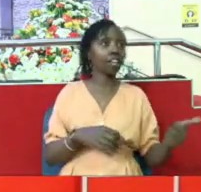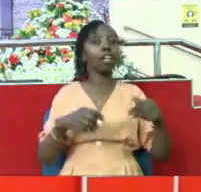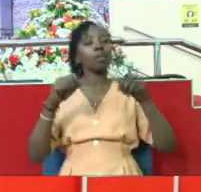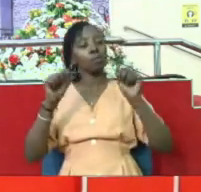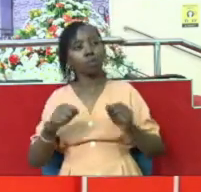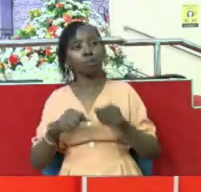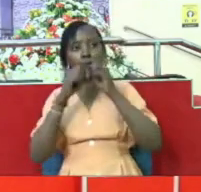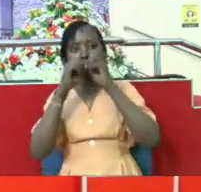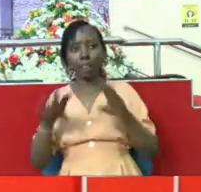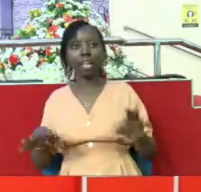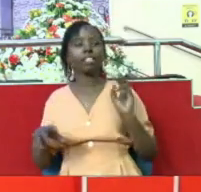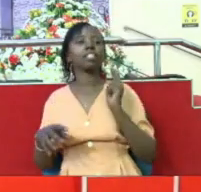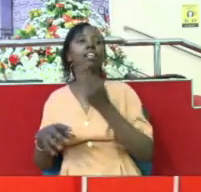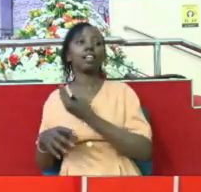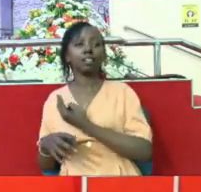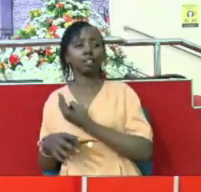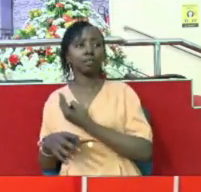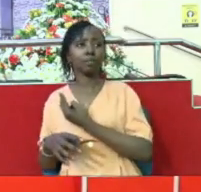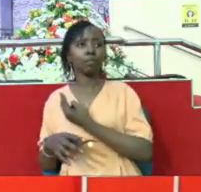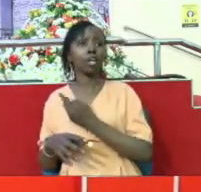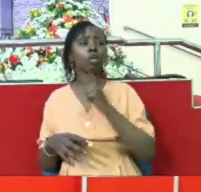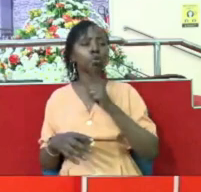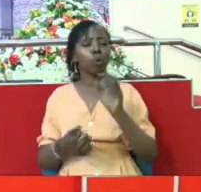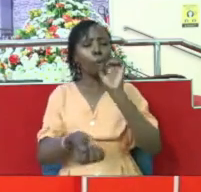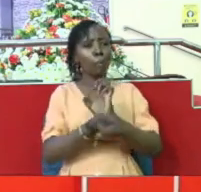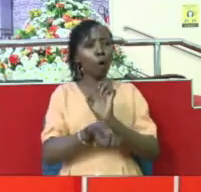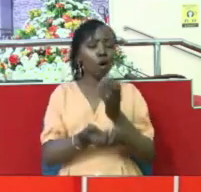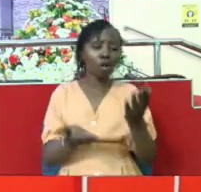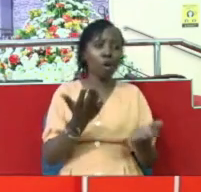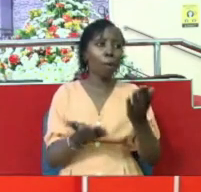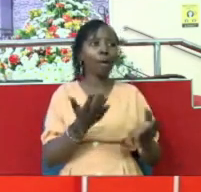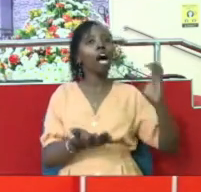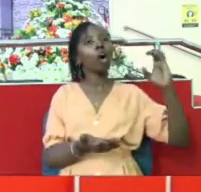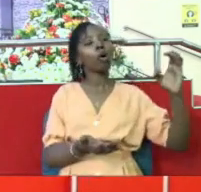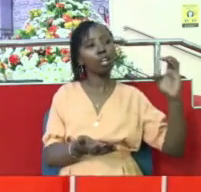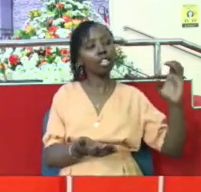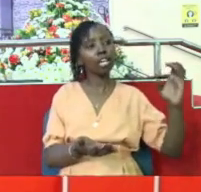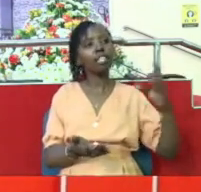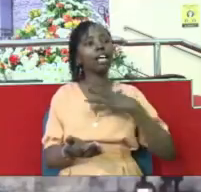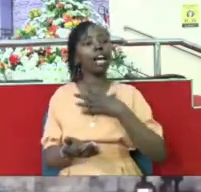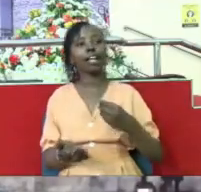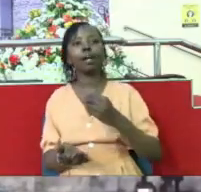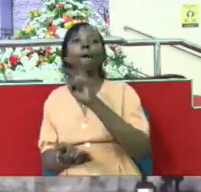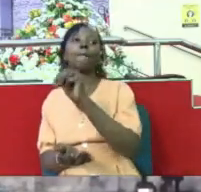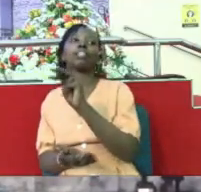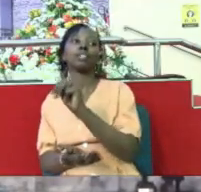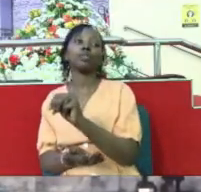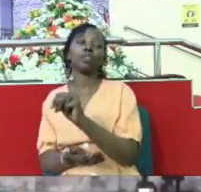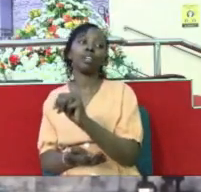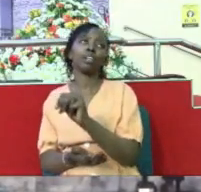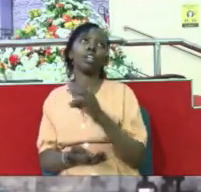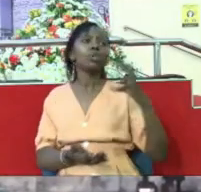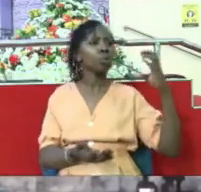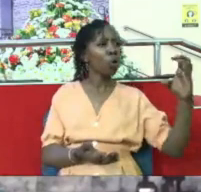also. He is comparing Corinthians with the Macedonians. And the Corinthians